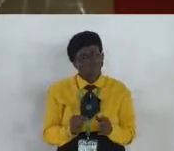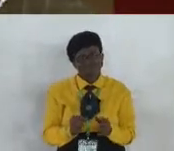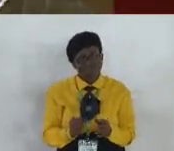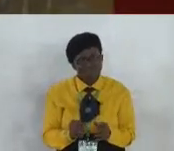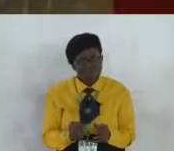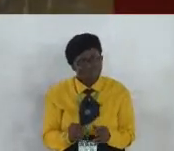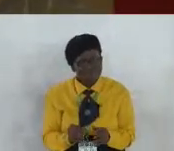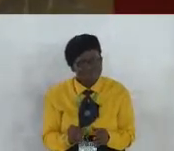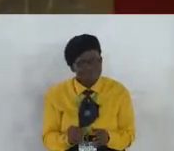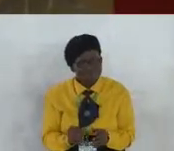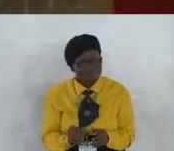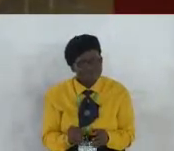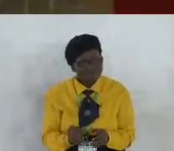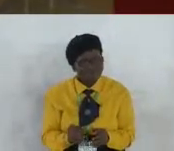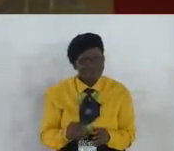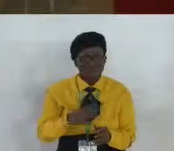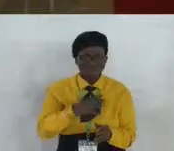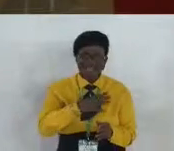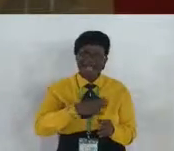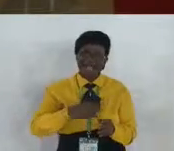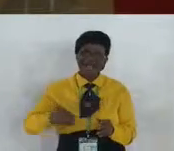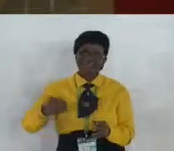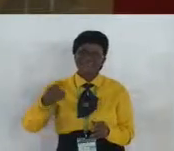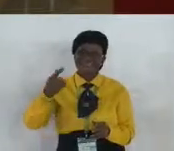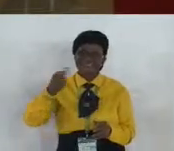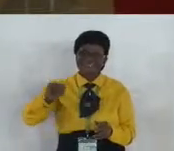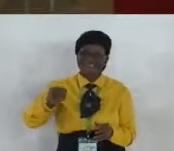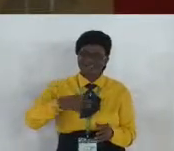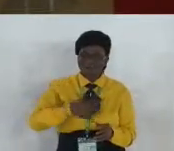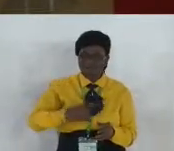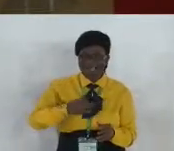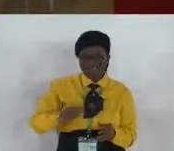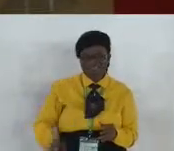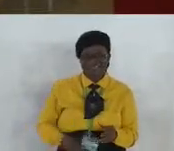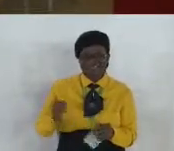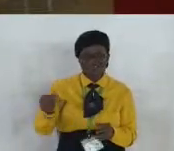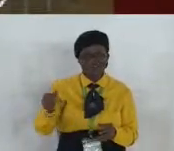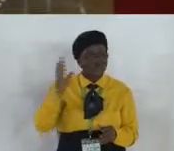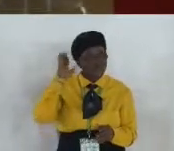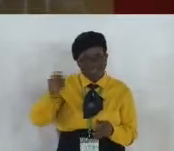Lady White will dance.